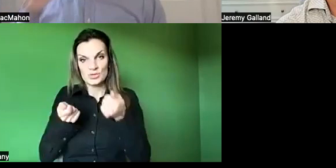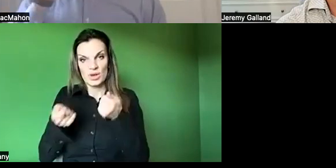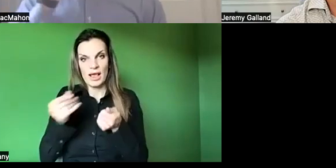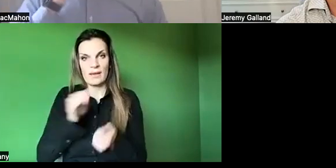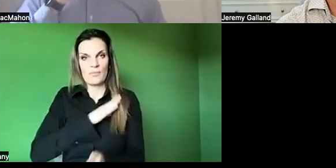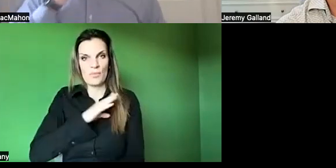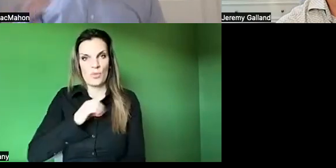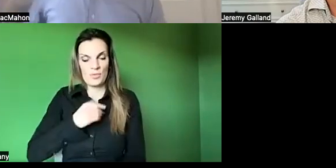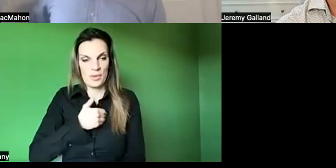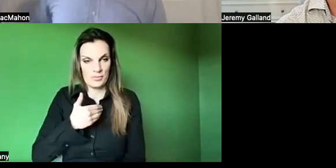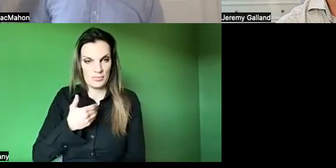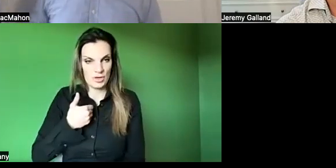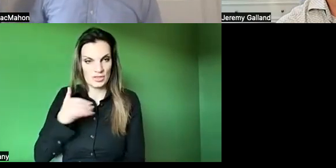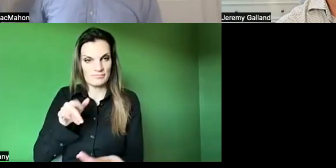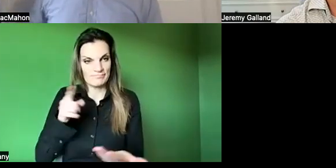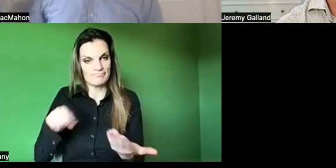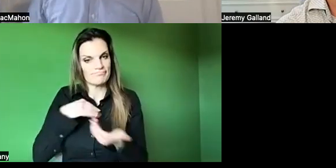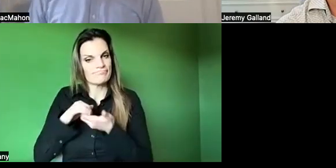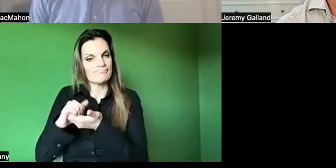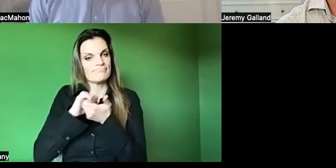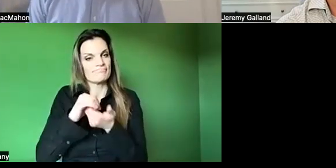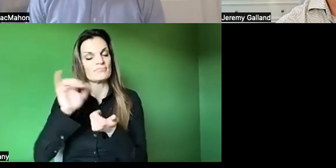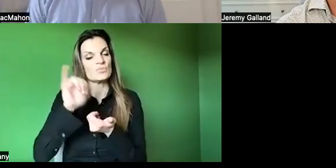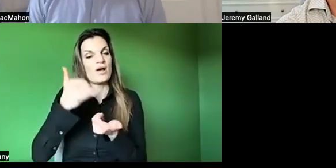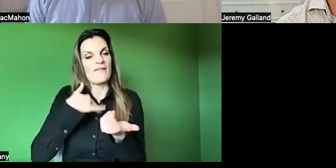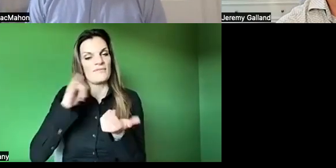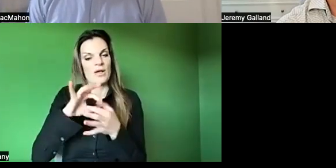members. And first and foremost, to build relationship